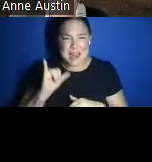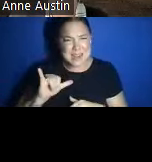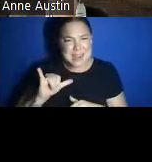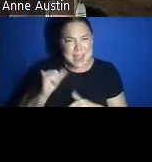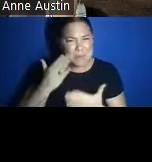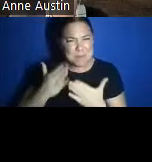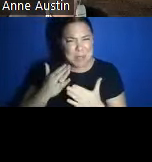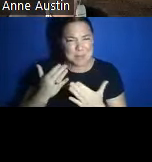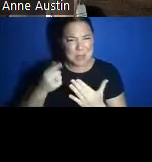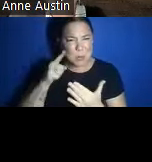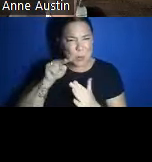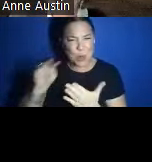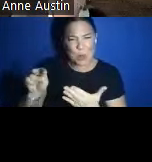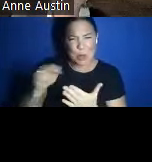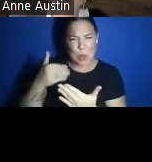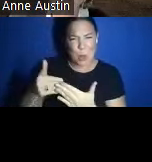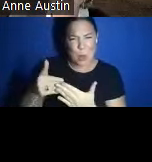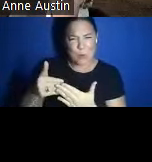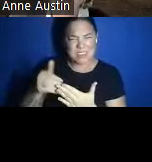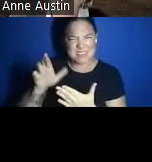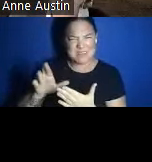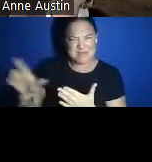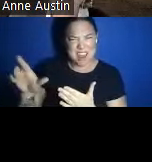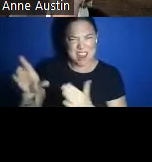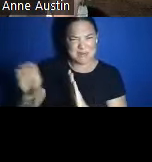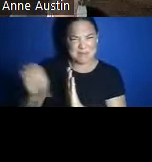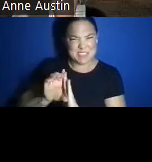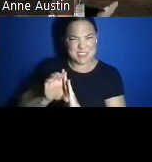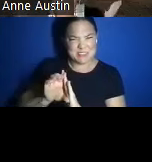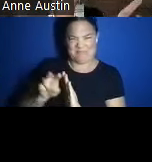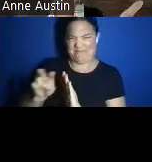corner of the screen and confused,